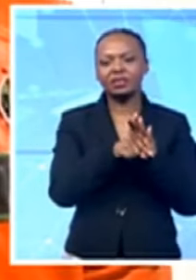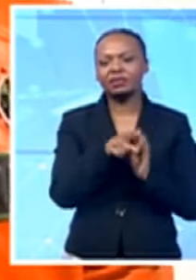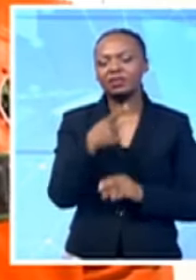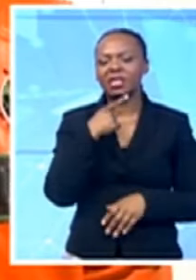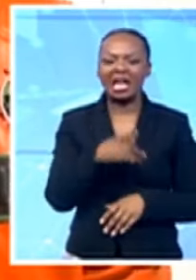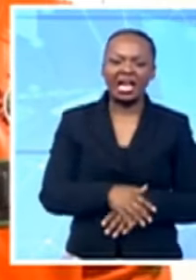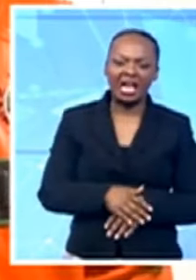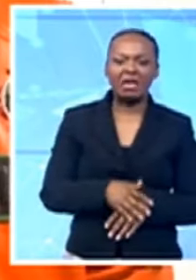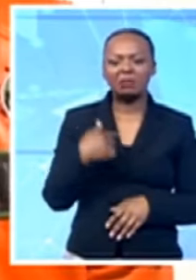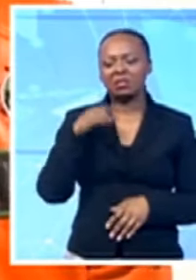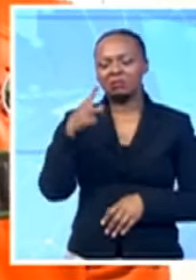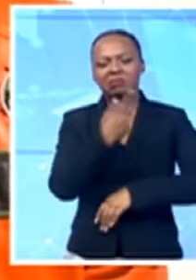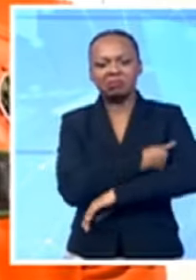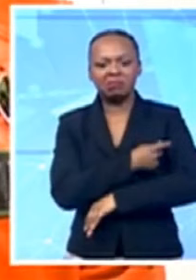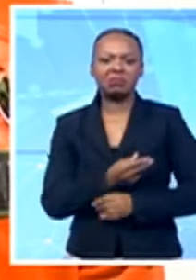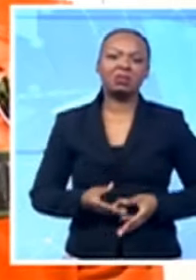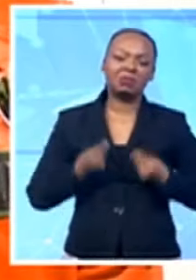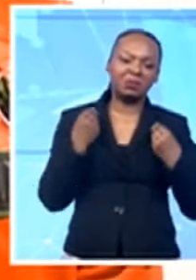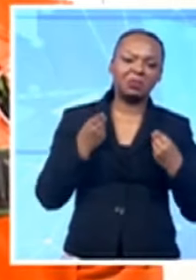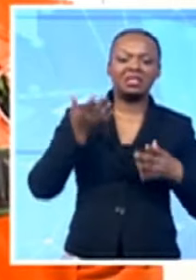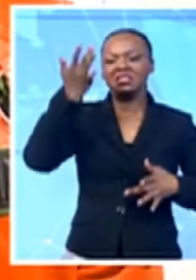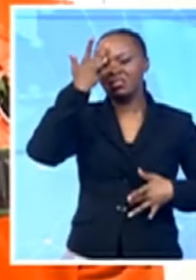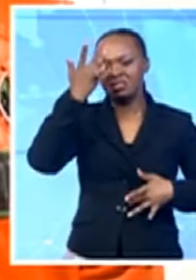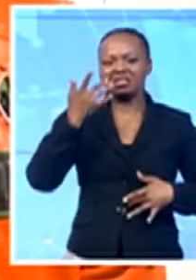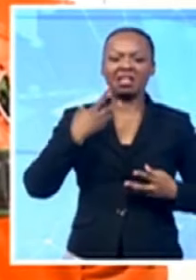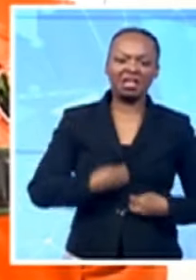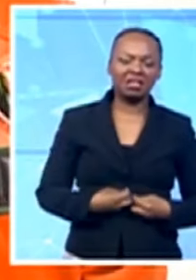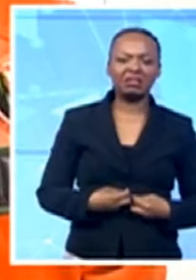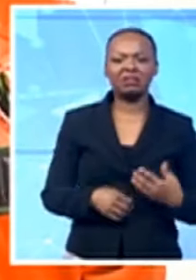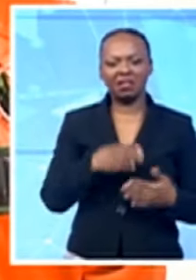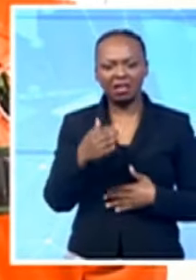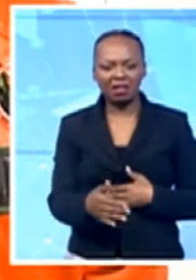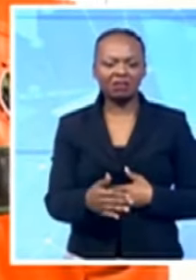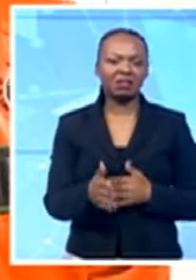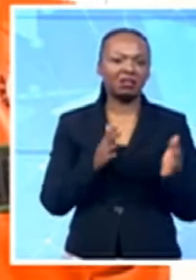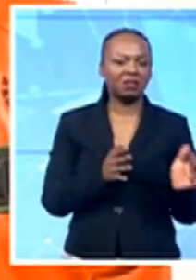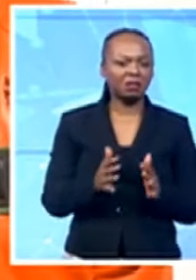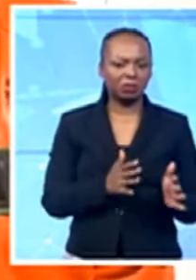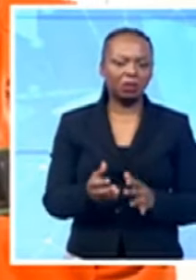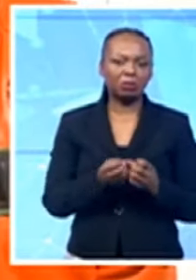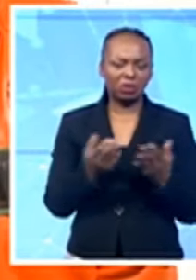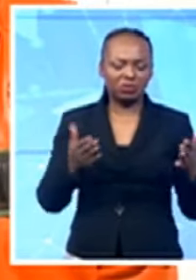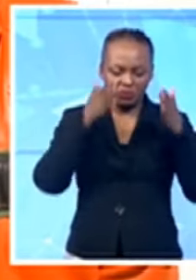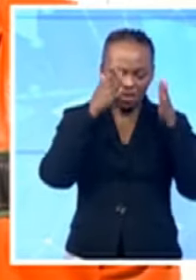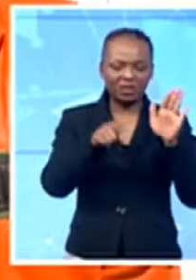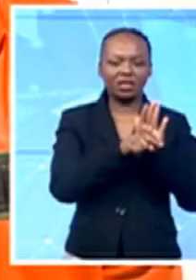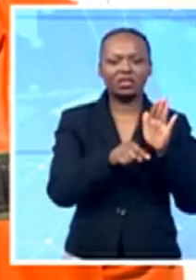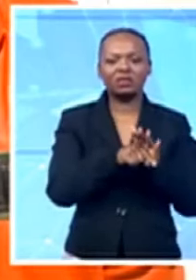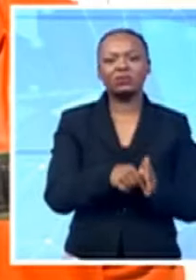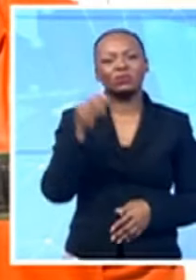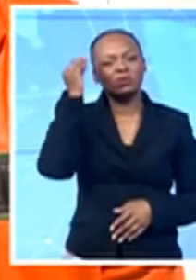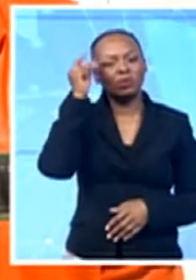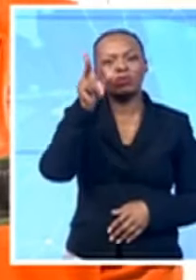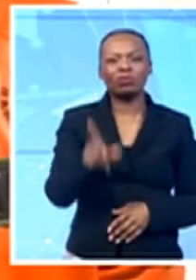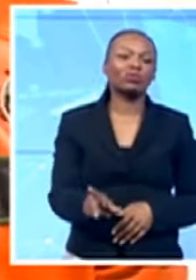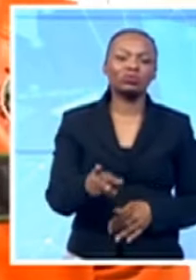out, survive after the side effects and so forth. It's an ordinary fear of a human being. But we think that the greater number